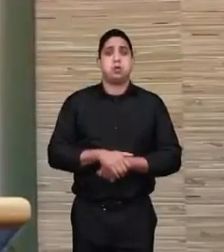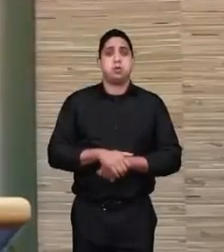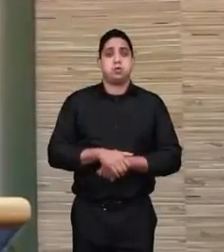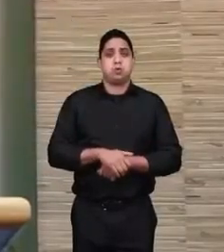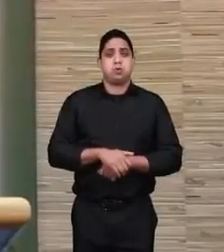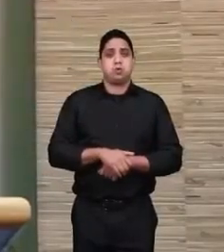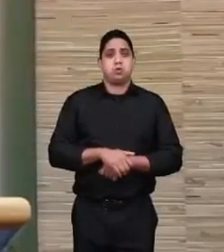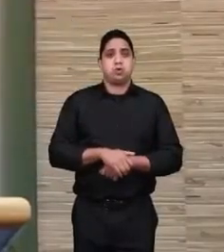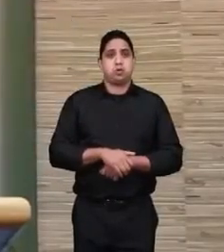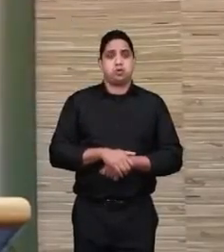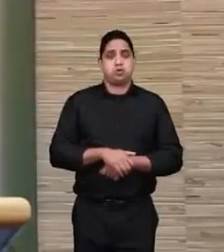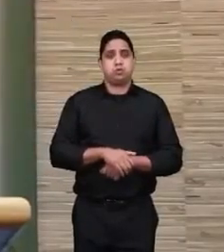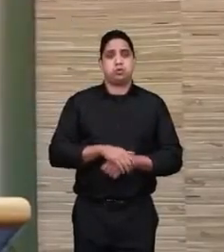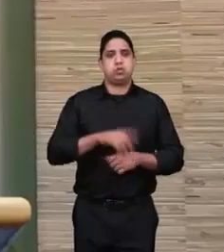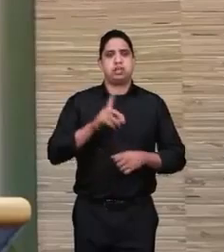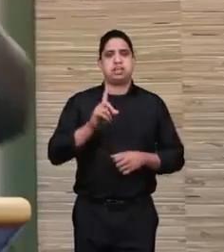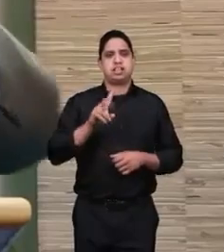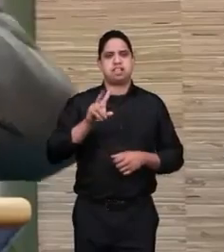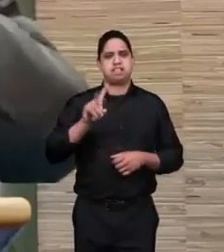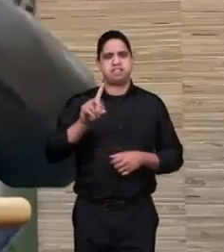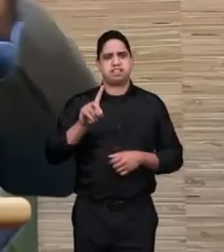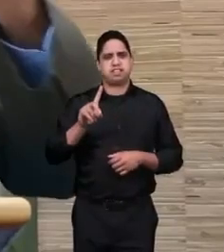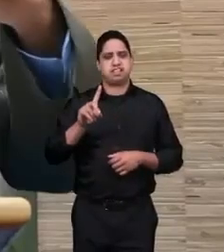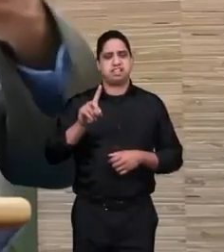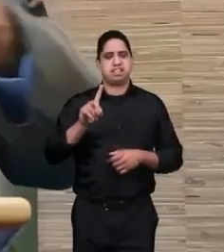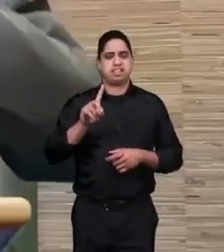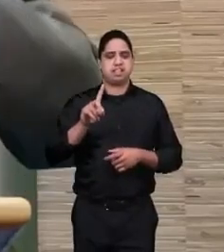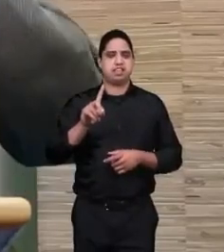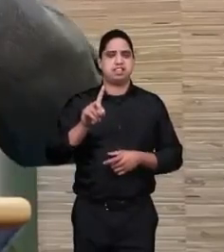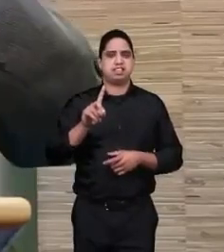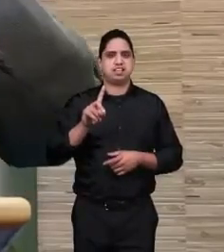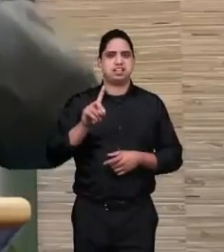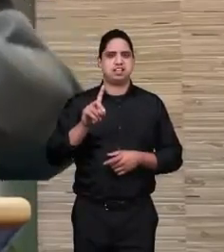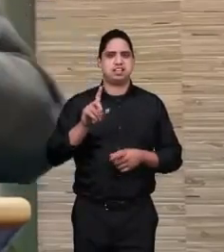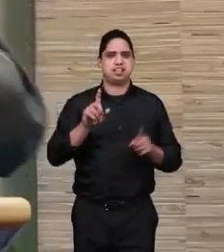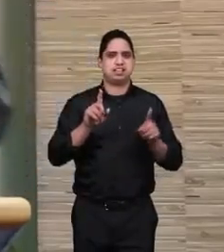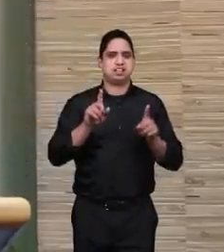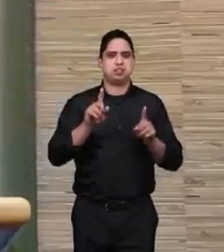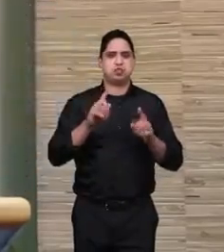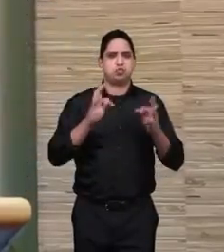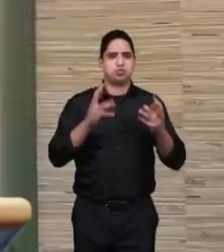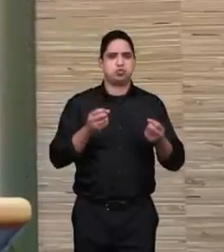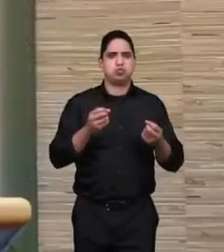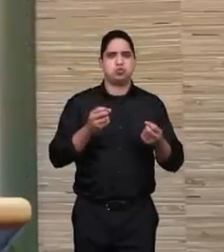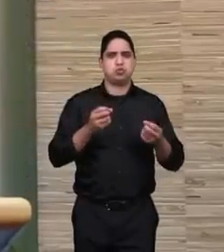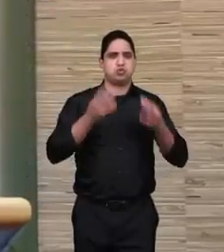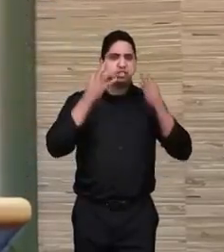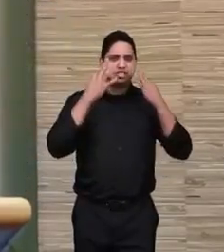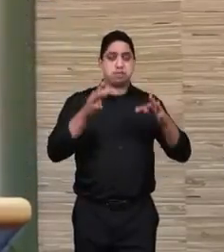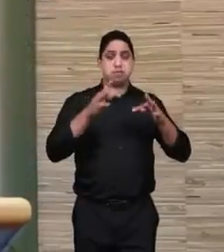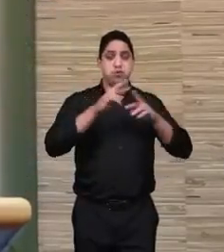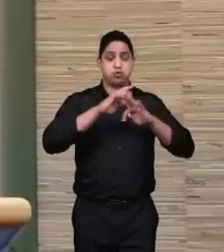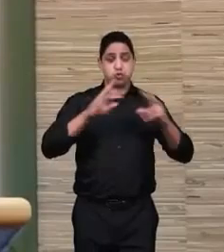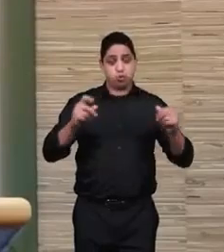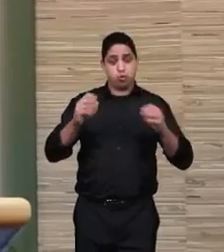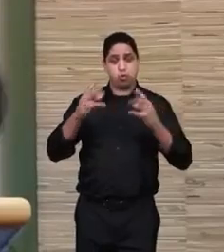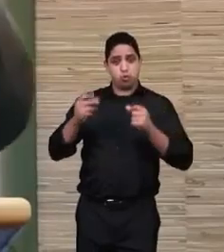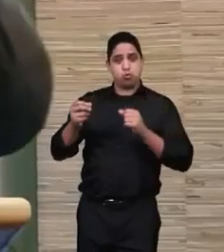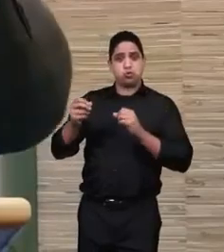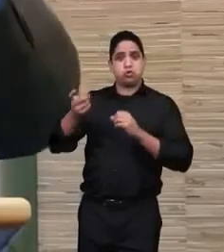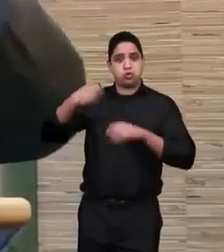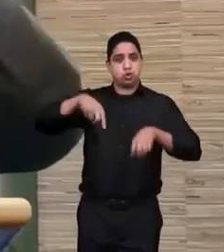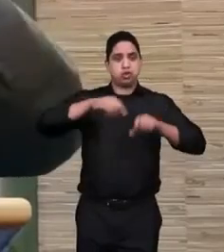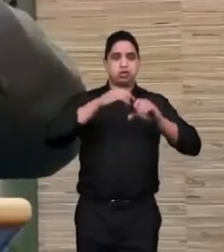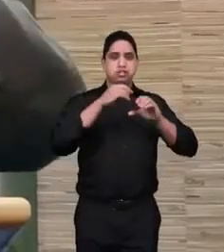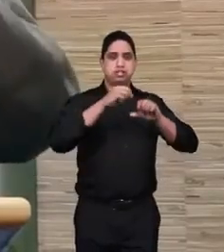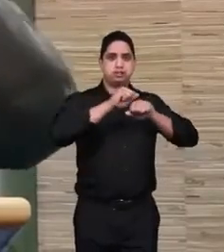the DVDs that are coming, all the recordings of testimonies we're going to